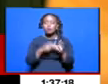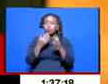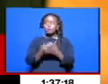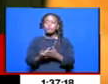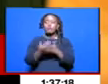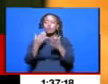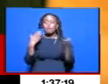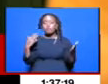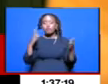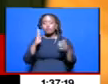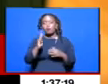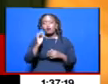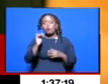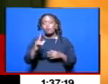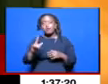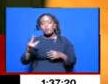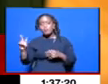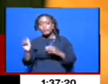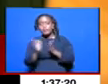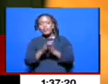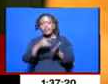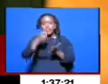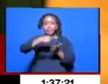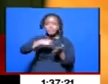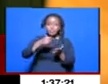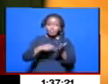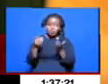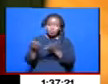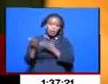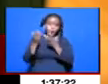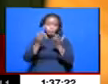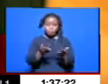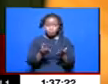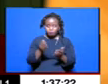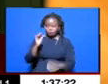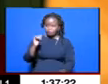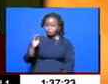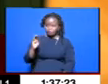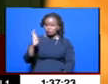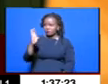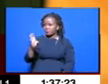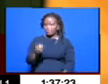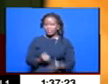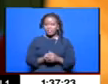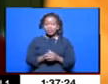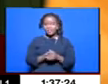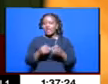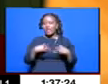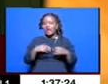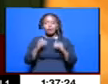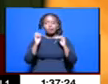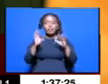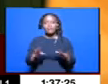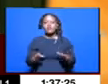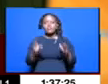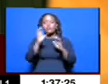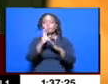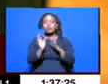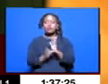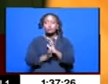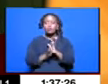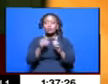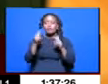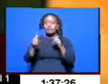the bill and signatures were transmitted to it. I do not find anything in the Constitution that obliges